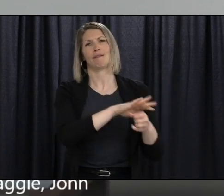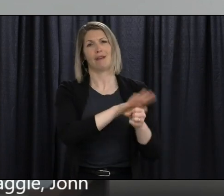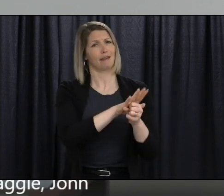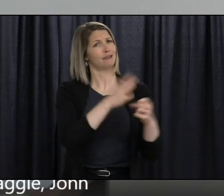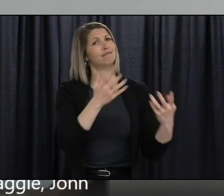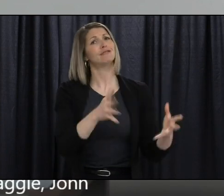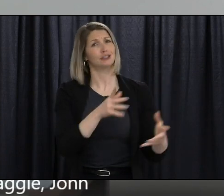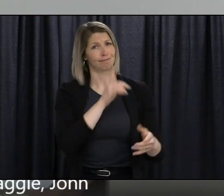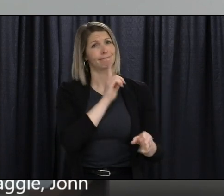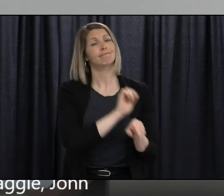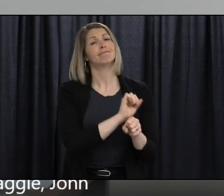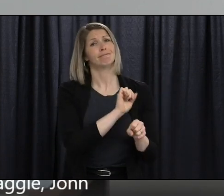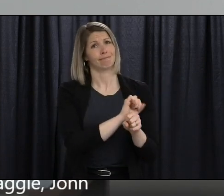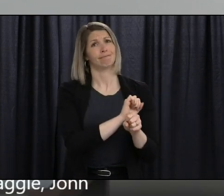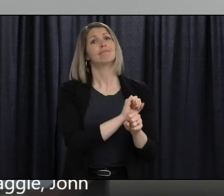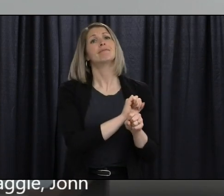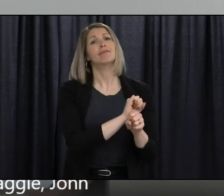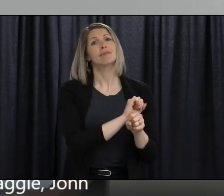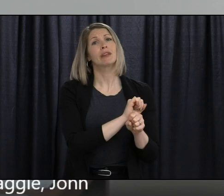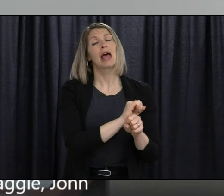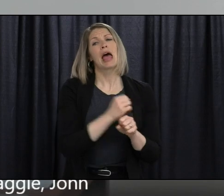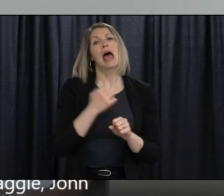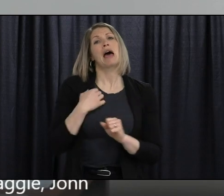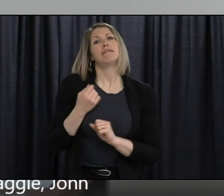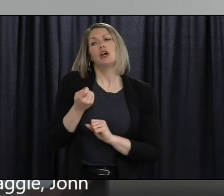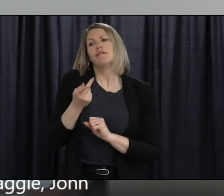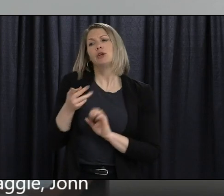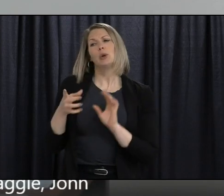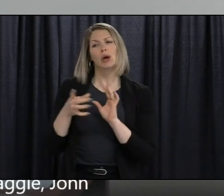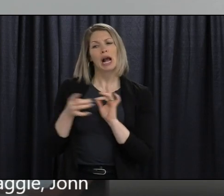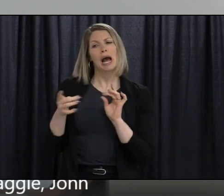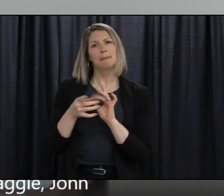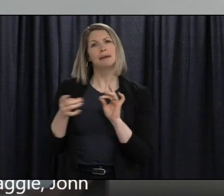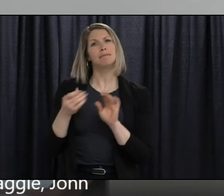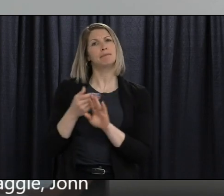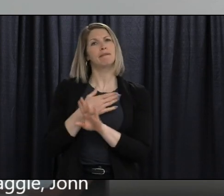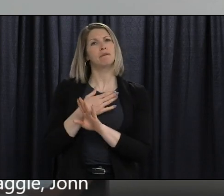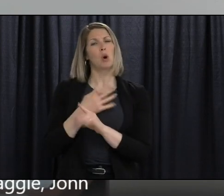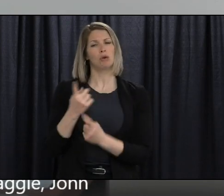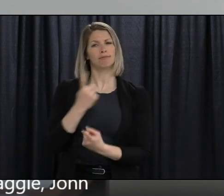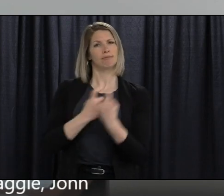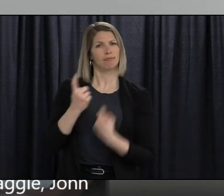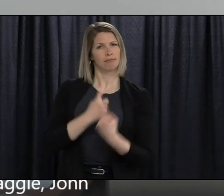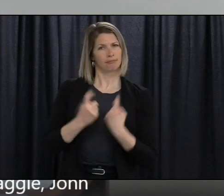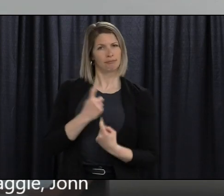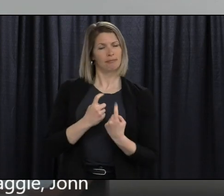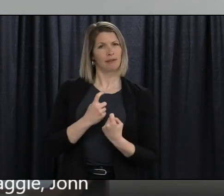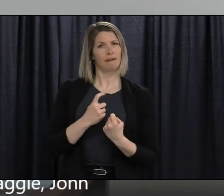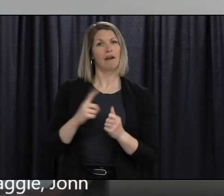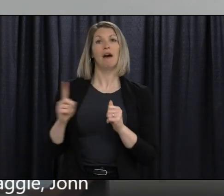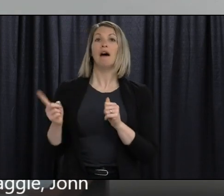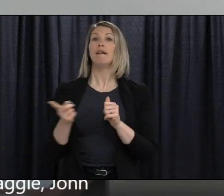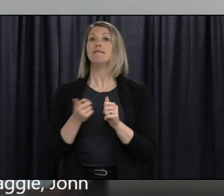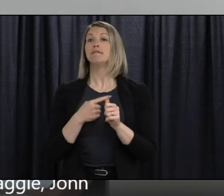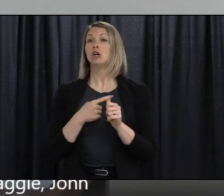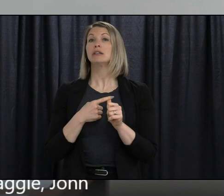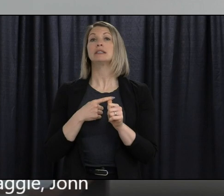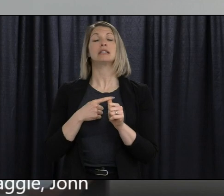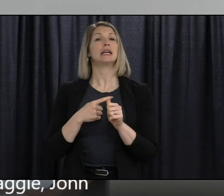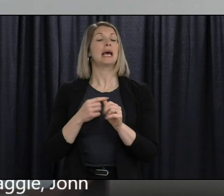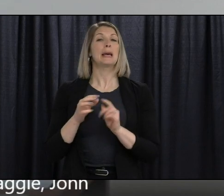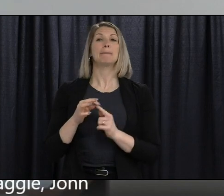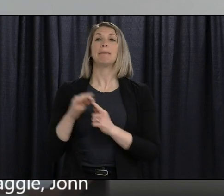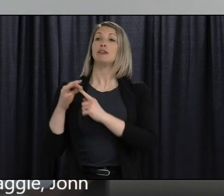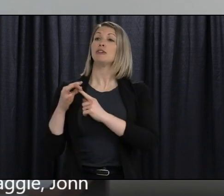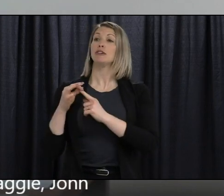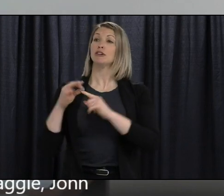to make before we turn it over to the media for their questions. I think first I'd like to take this opportunity to recognize Trades NL. They made a